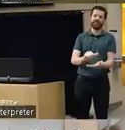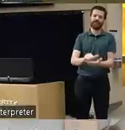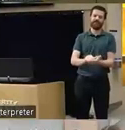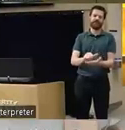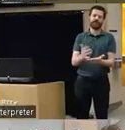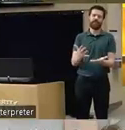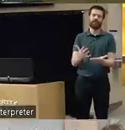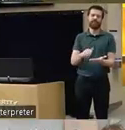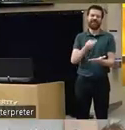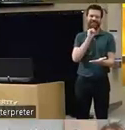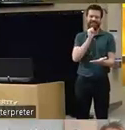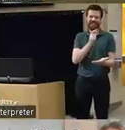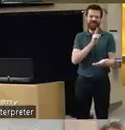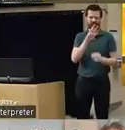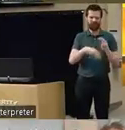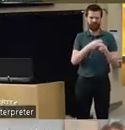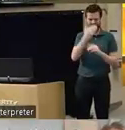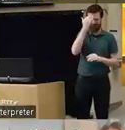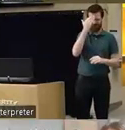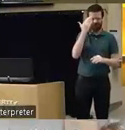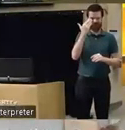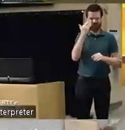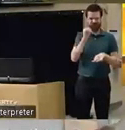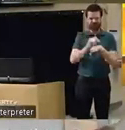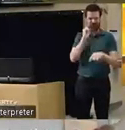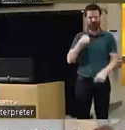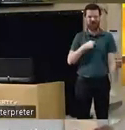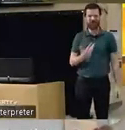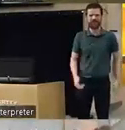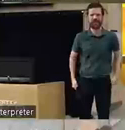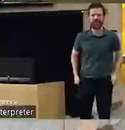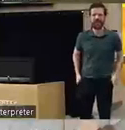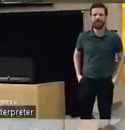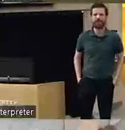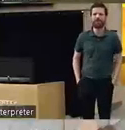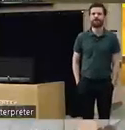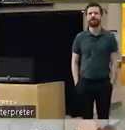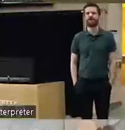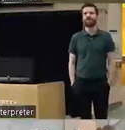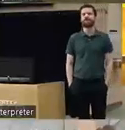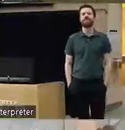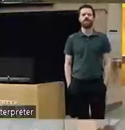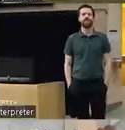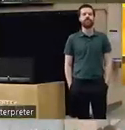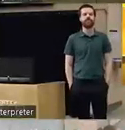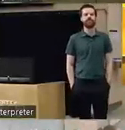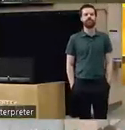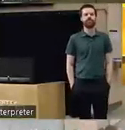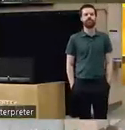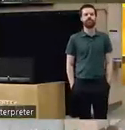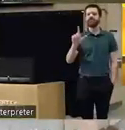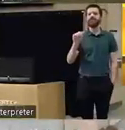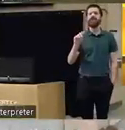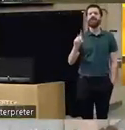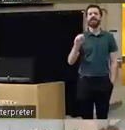and unrealistic task for us. So this is our landscape. UVM Health